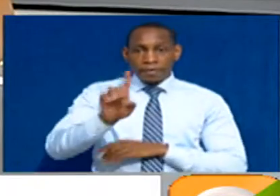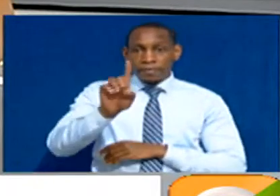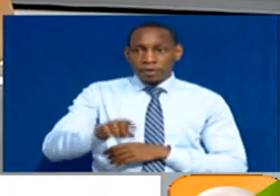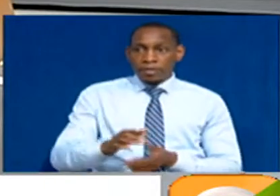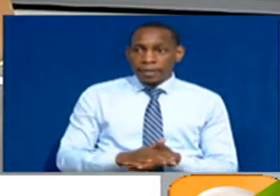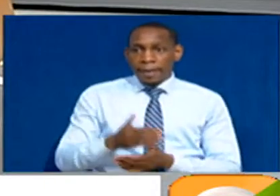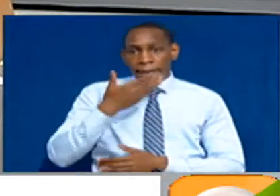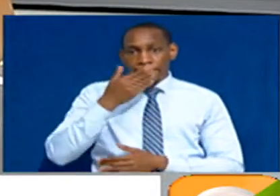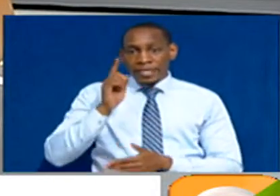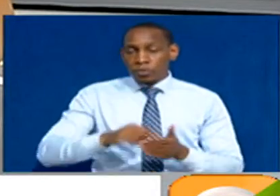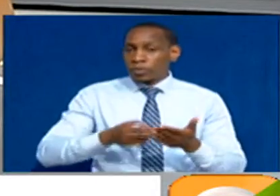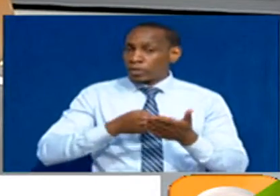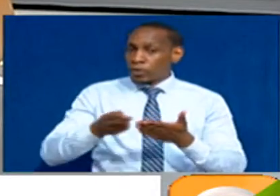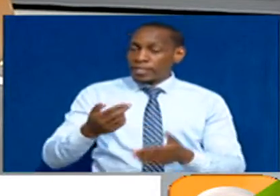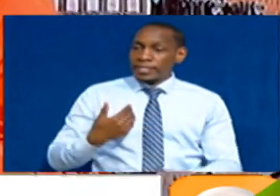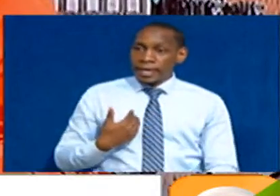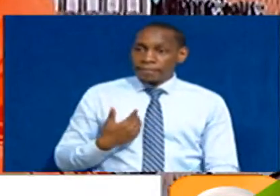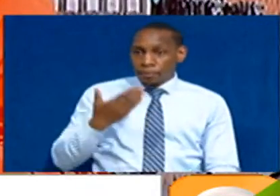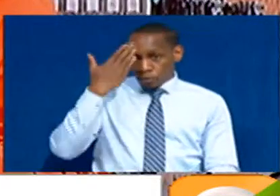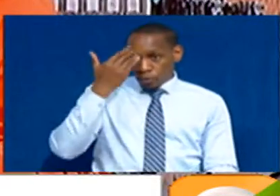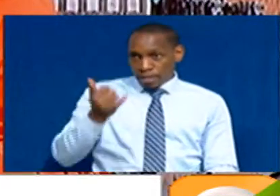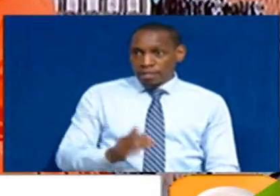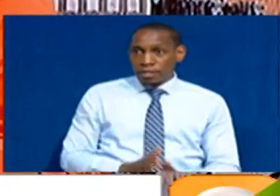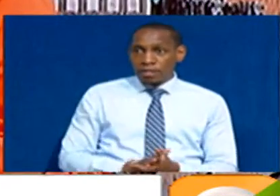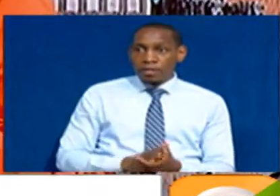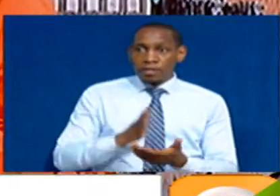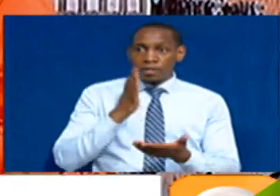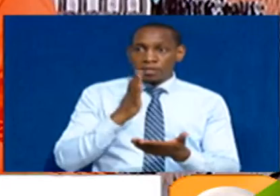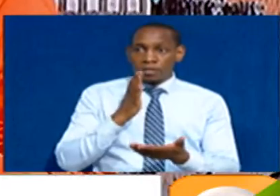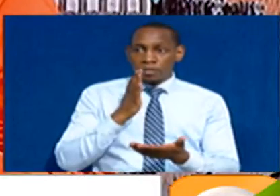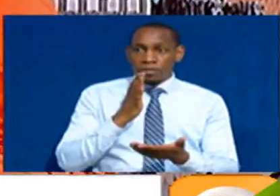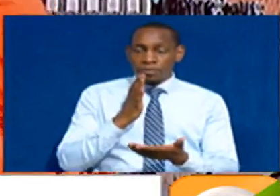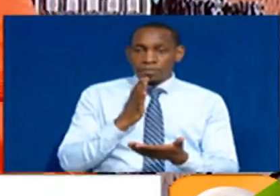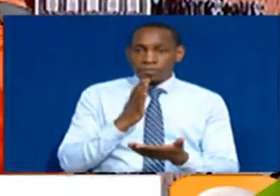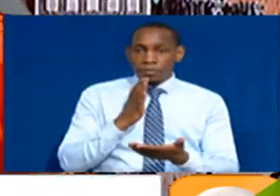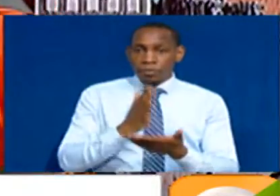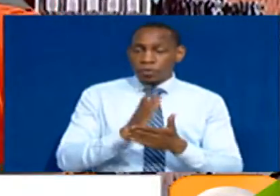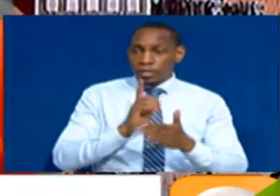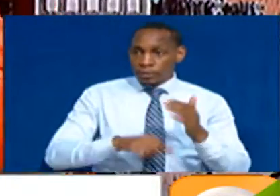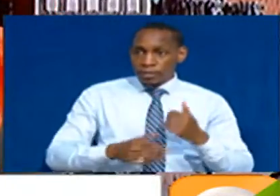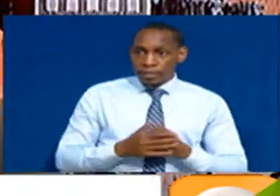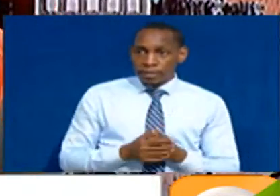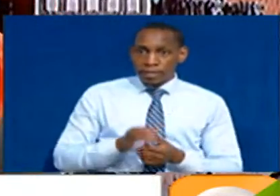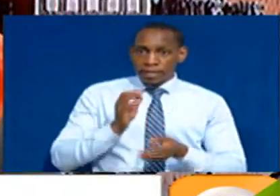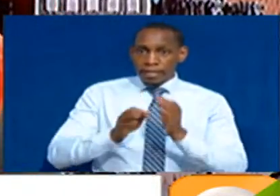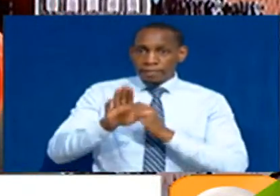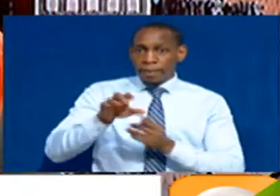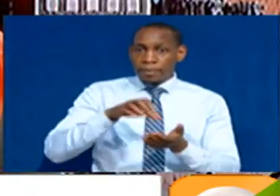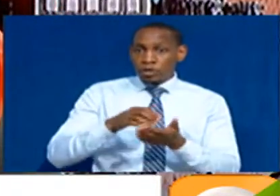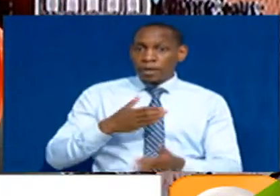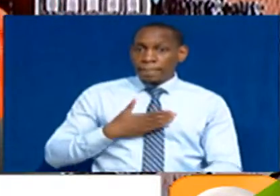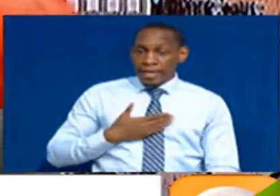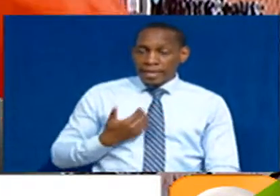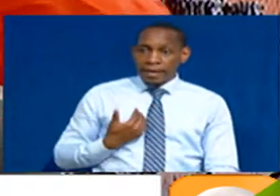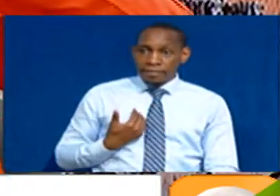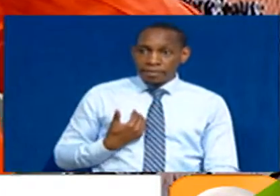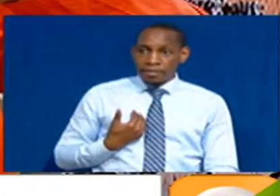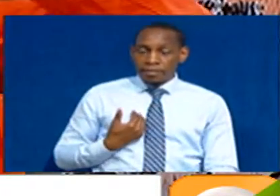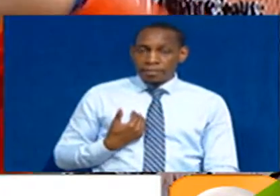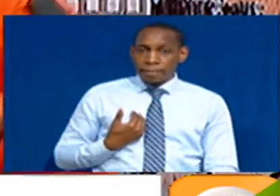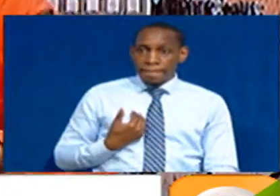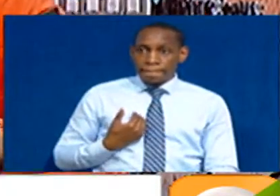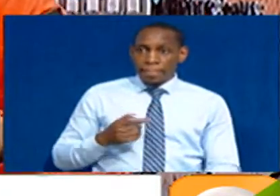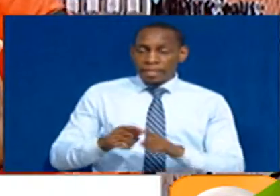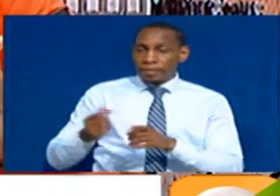us just be very, very honest, because the truth have got no shades of gray. If you are in my position and you had